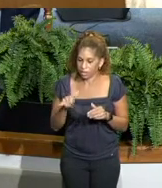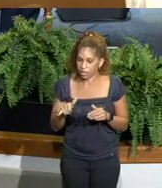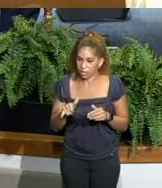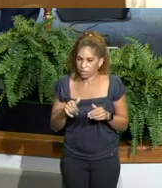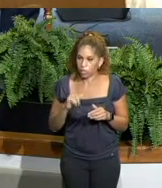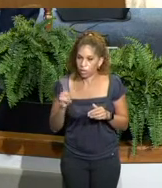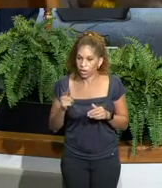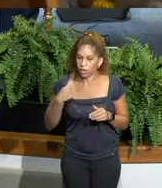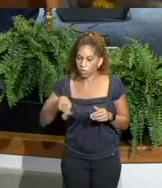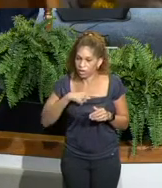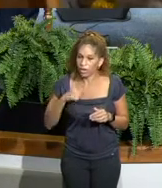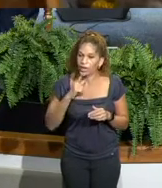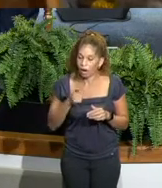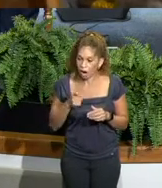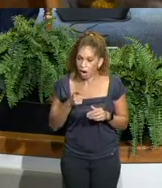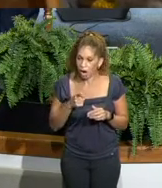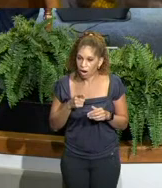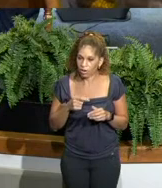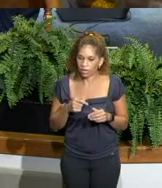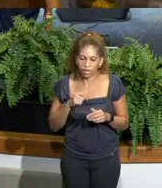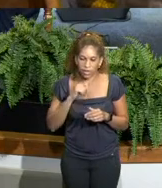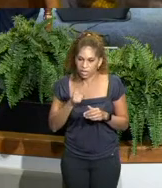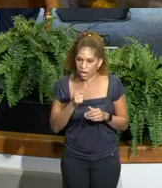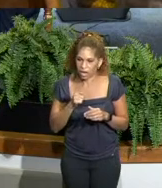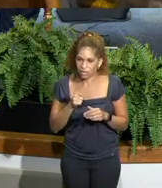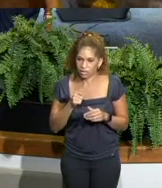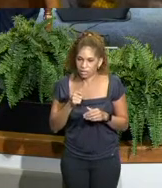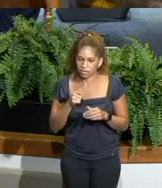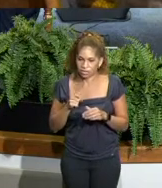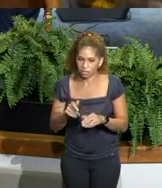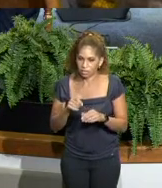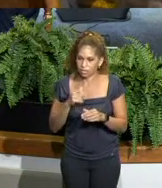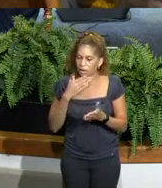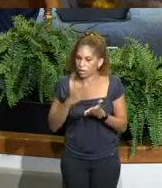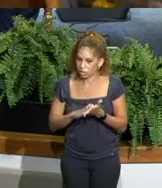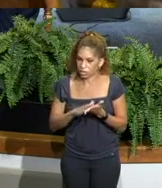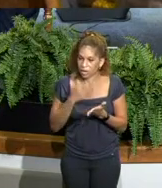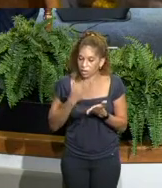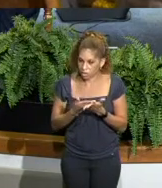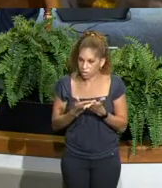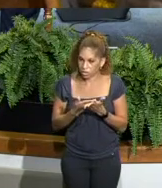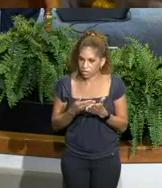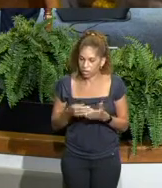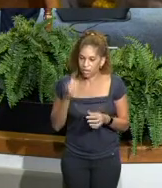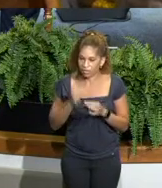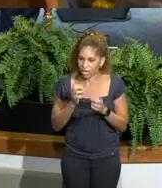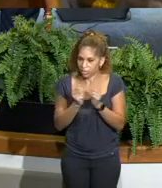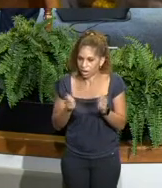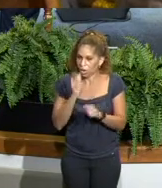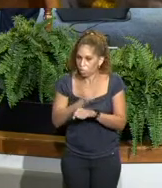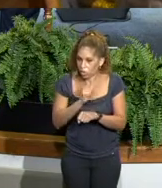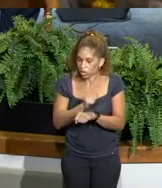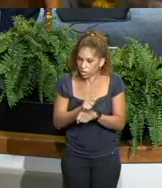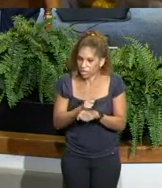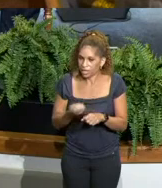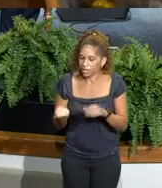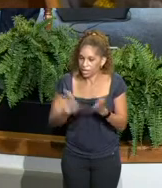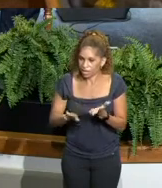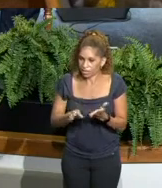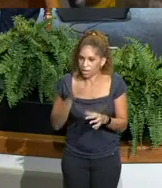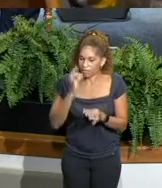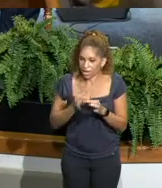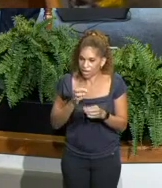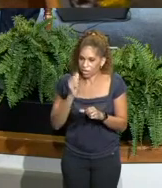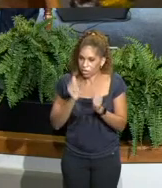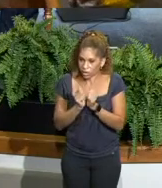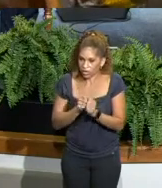I have a witness? We've got to unleash the power that we have. Faith without works is dead. But faith with works